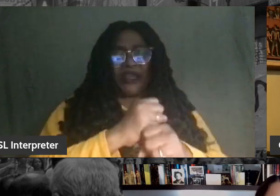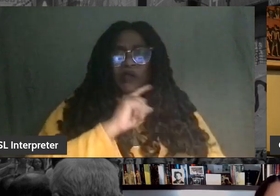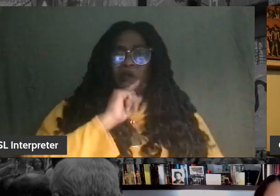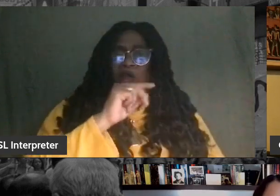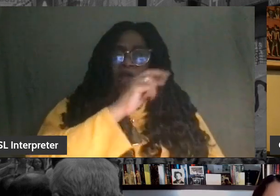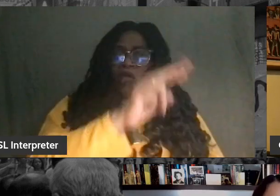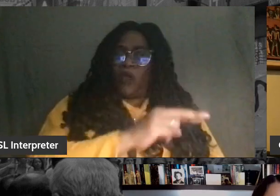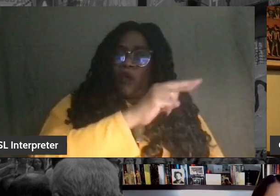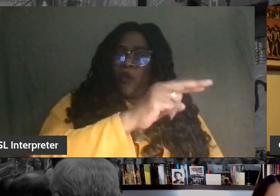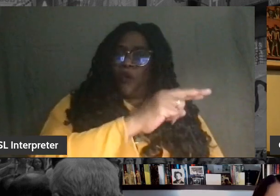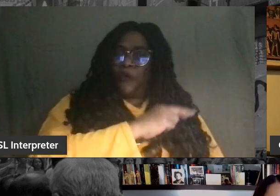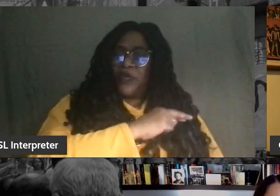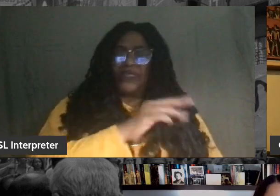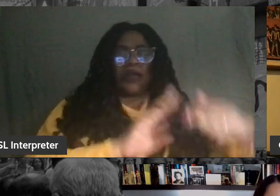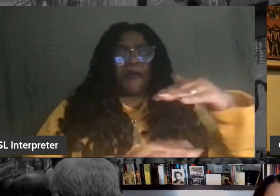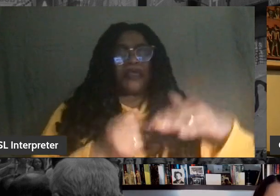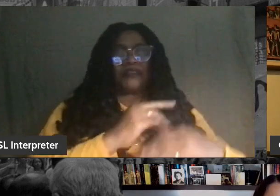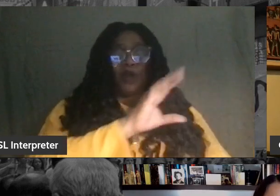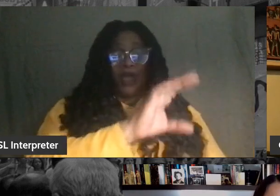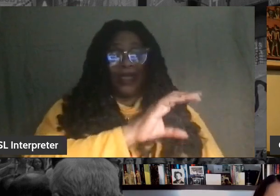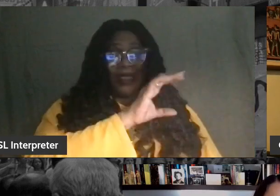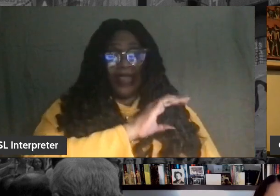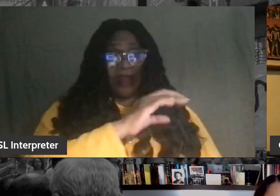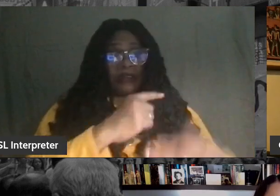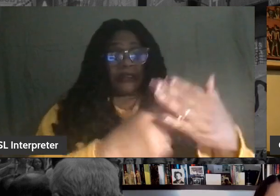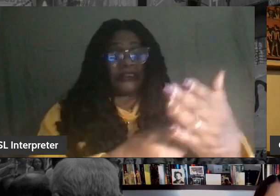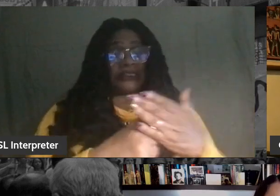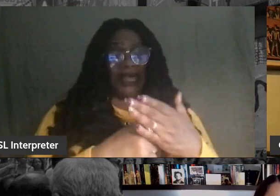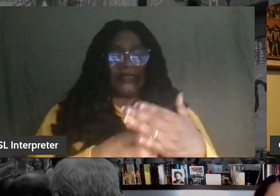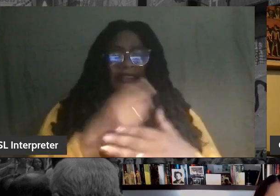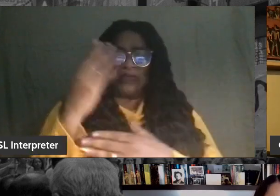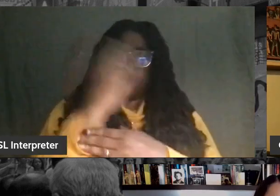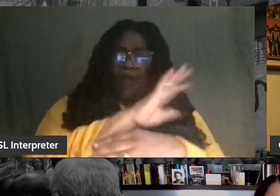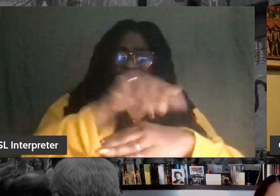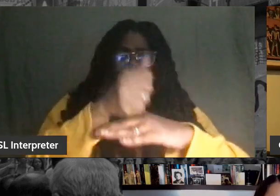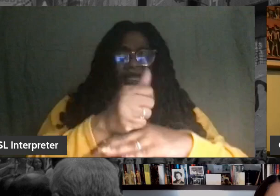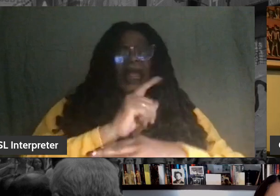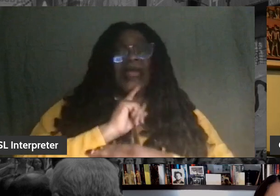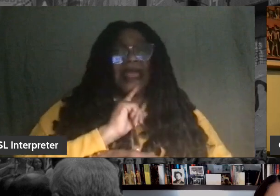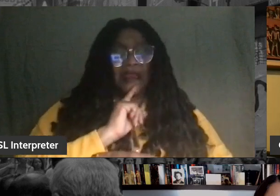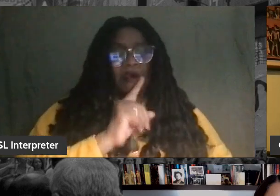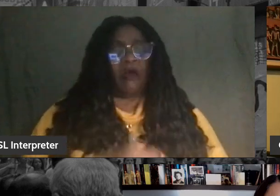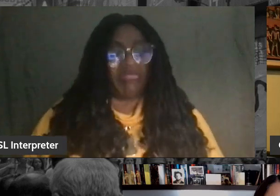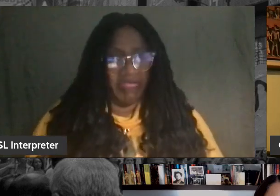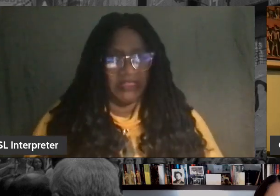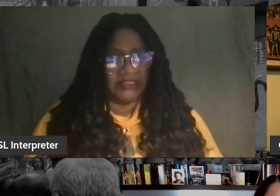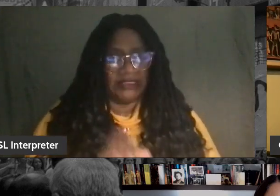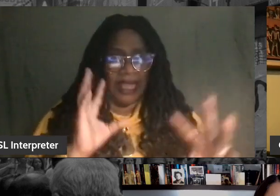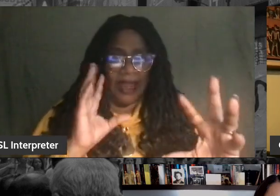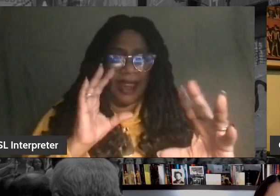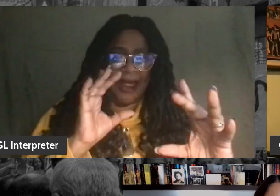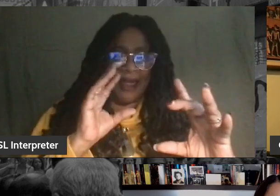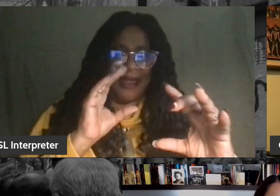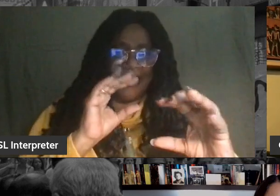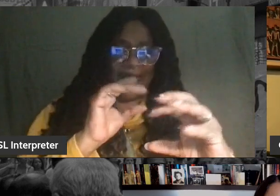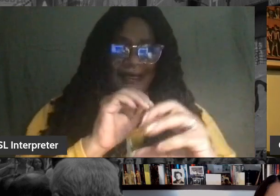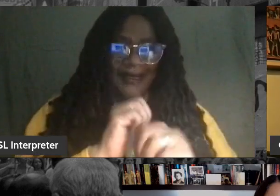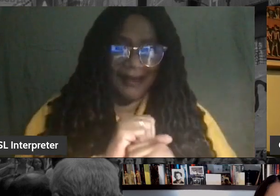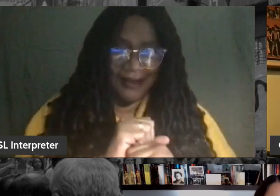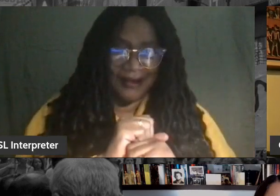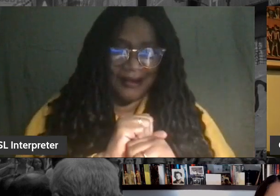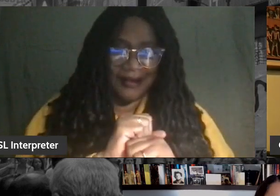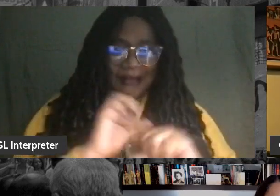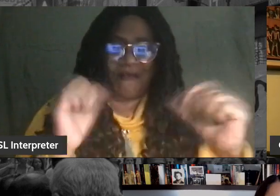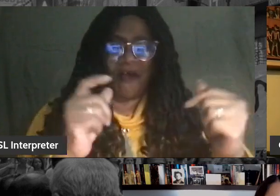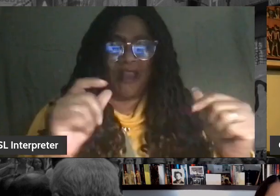reputation that is based on characters and dialogue that are richly layered and authentic, and which have attracted the attention and interest of Hollywood's